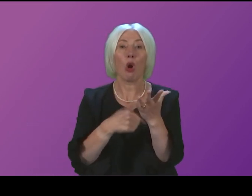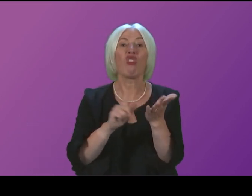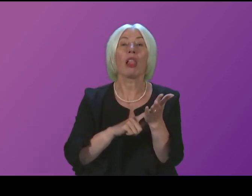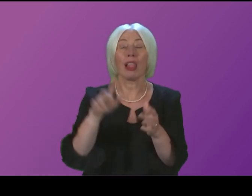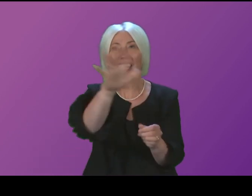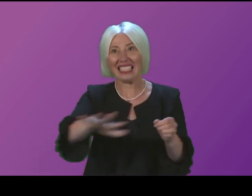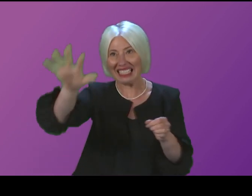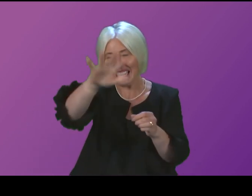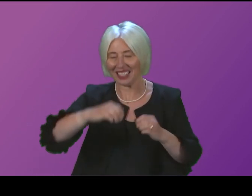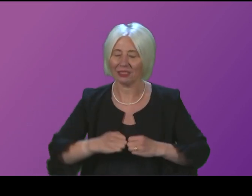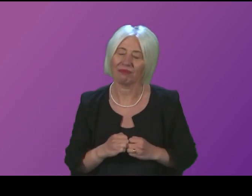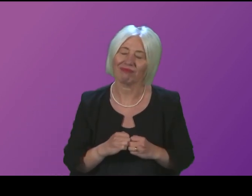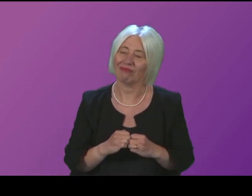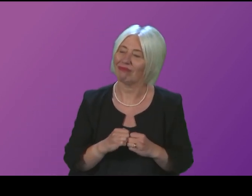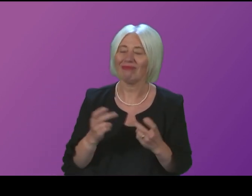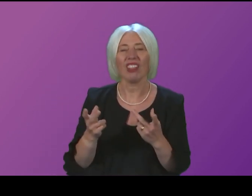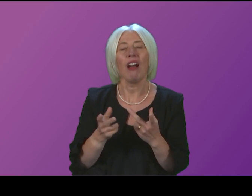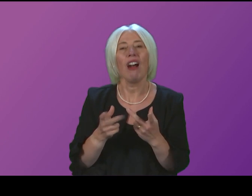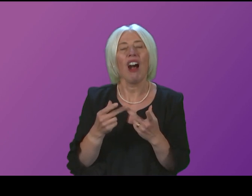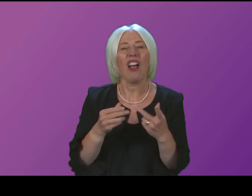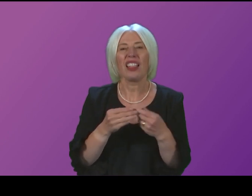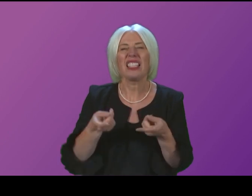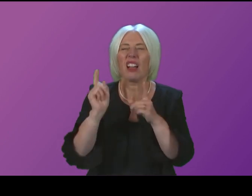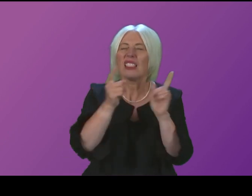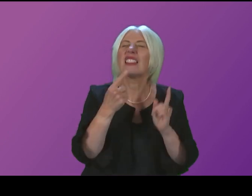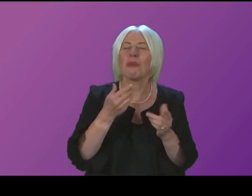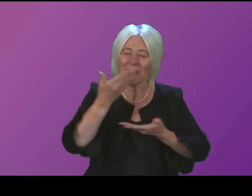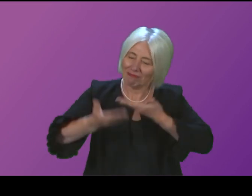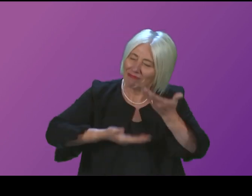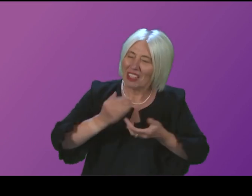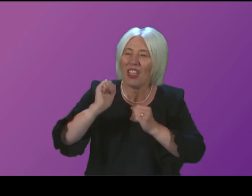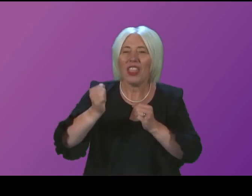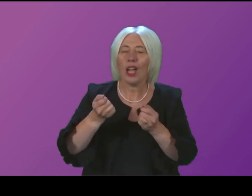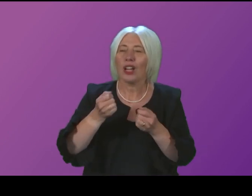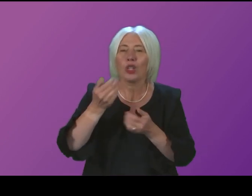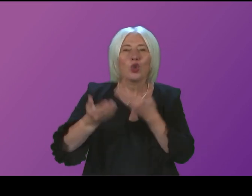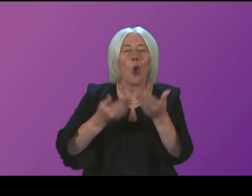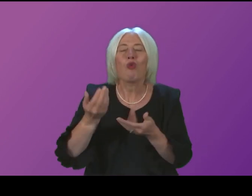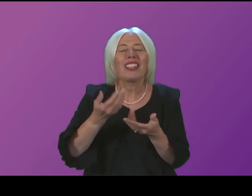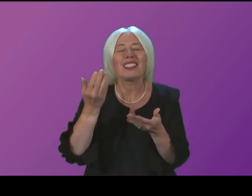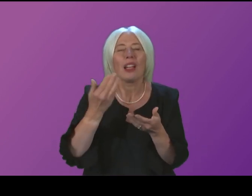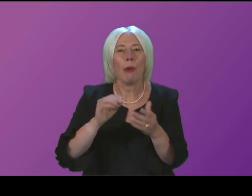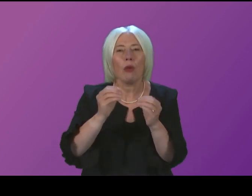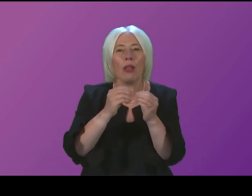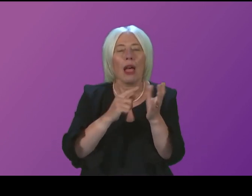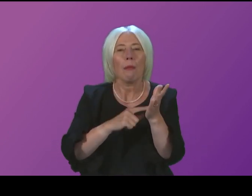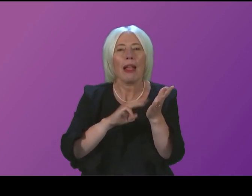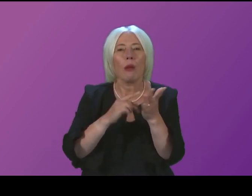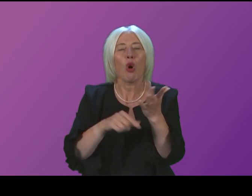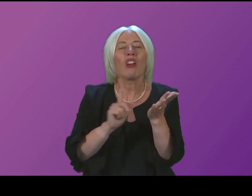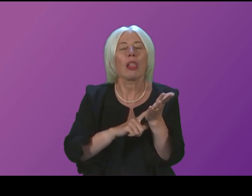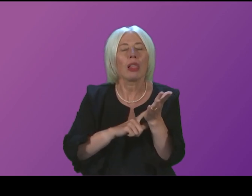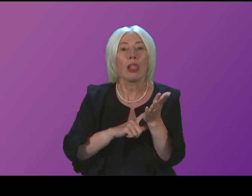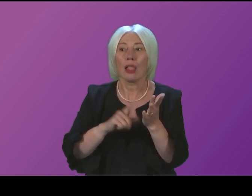days, other leaders have shared stories from Balmoral of barbecues cooked by Prince Philip as the Queen laid